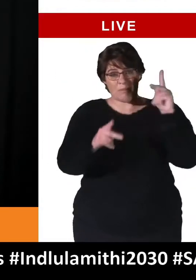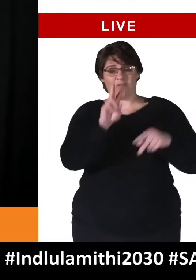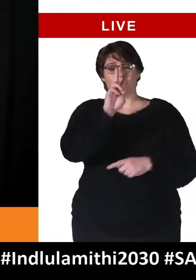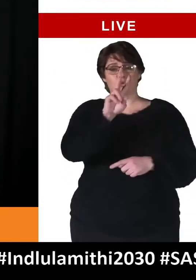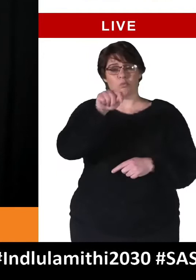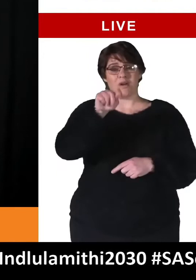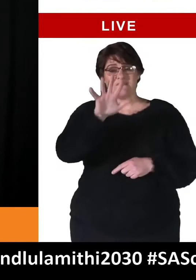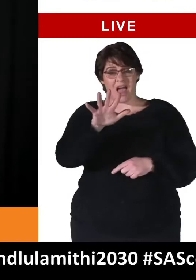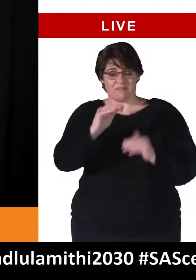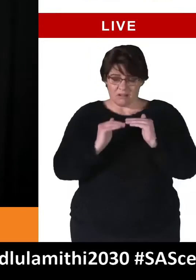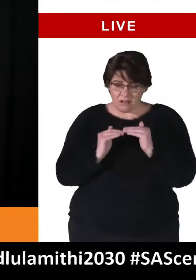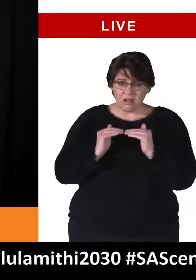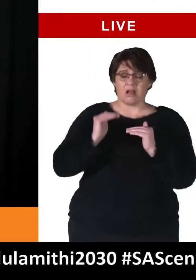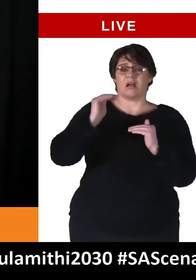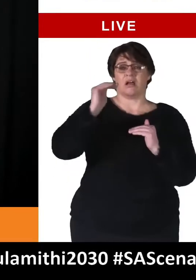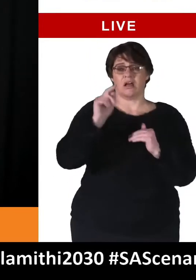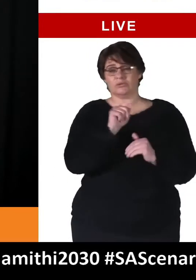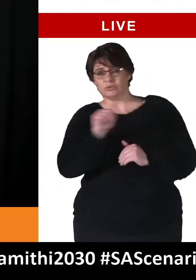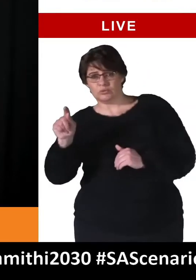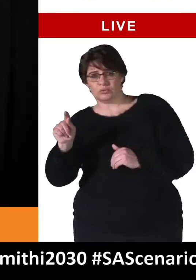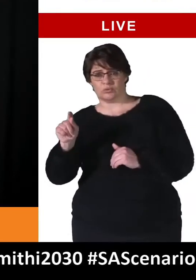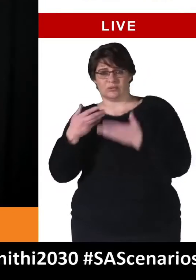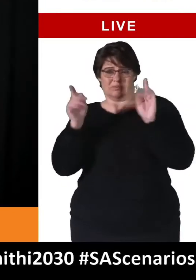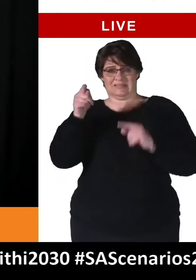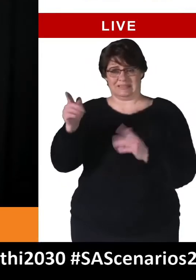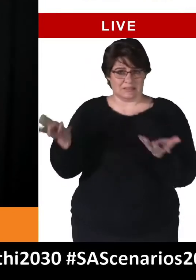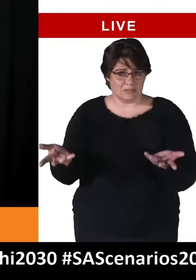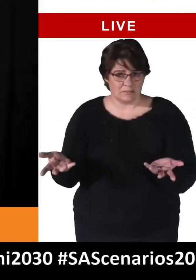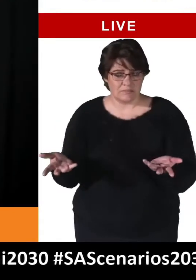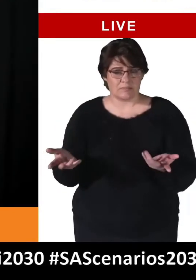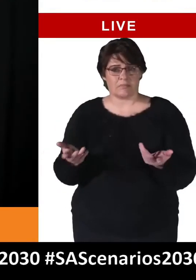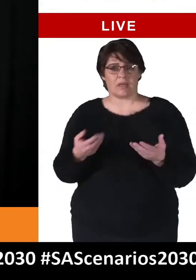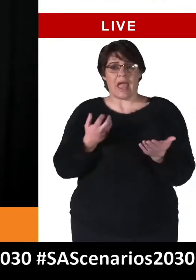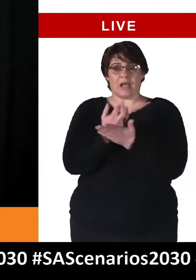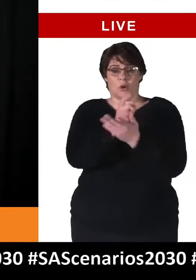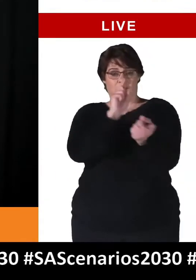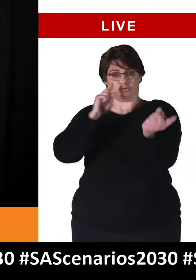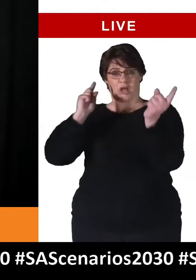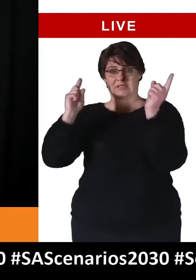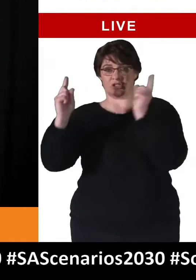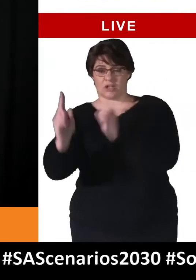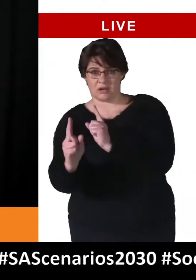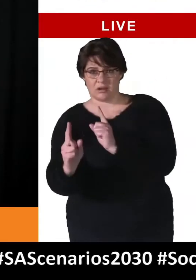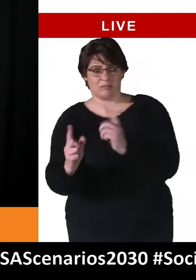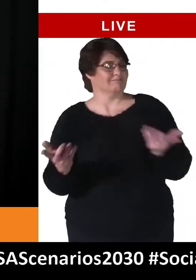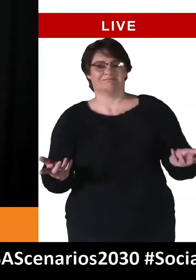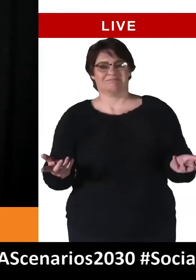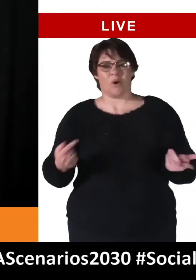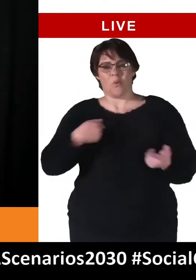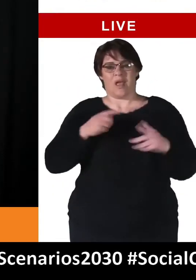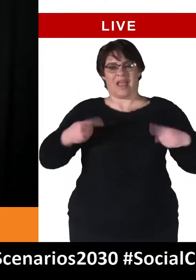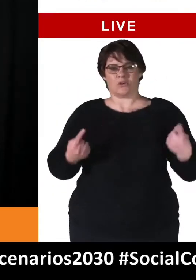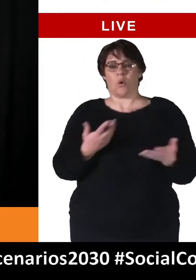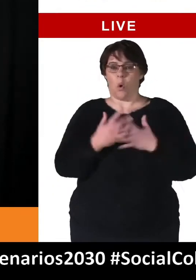between 2.5 and 4.5 million. Economic transition will neither be quick